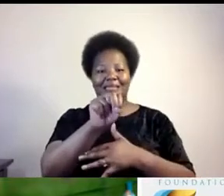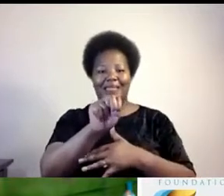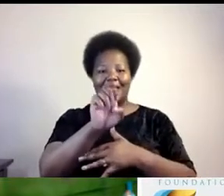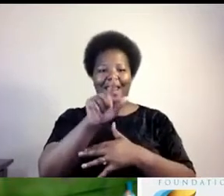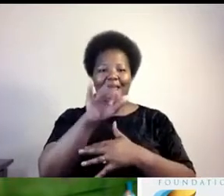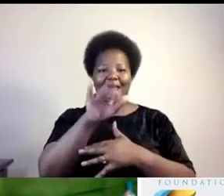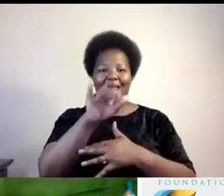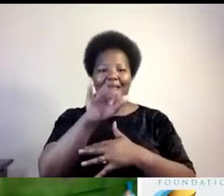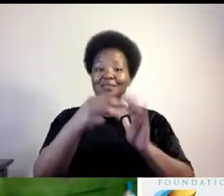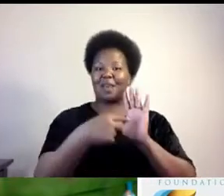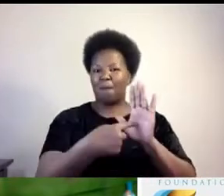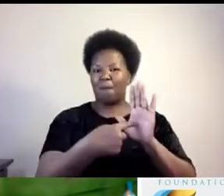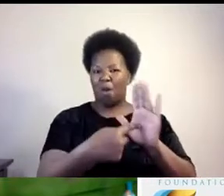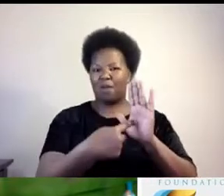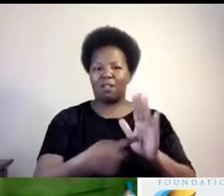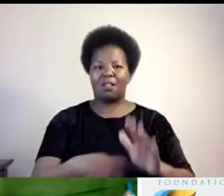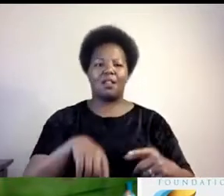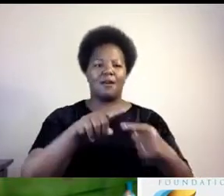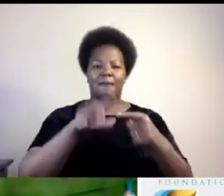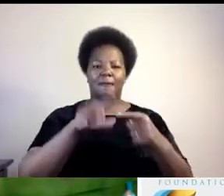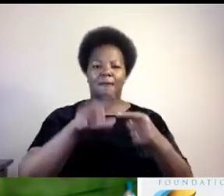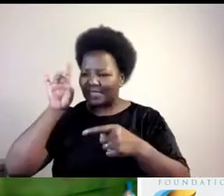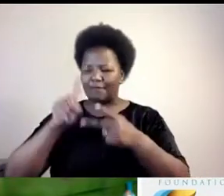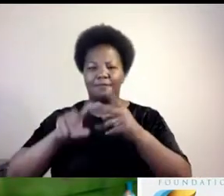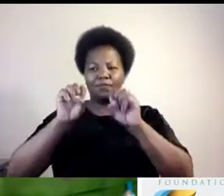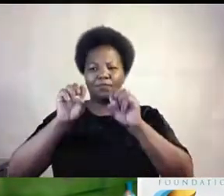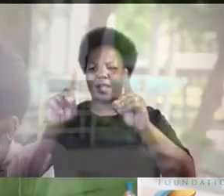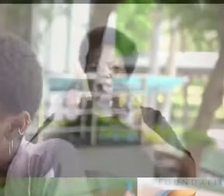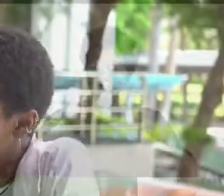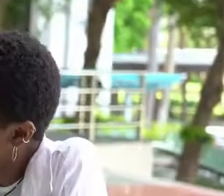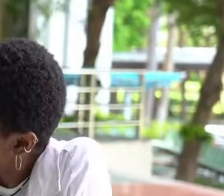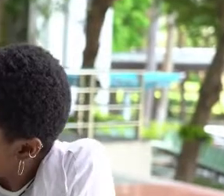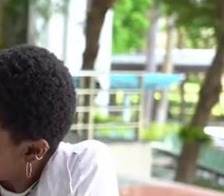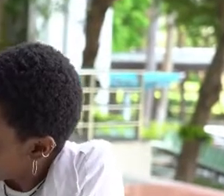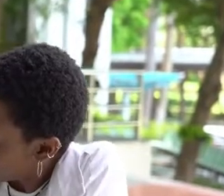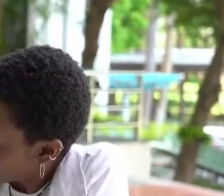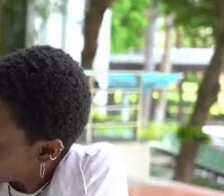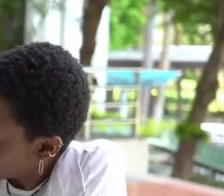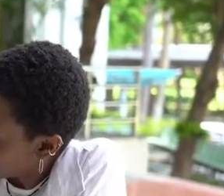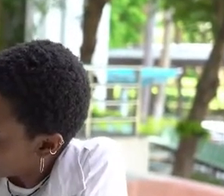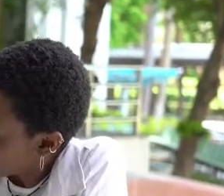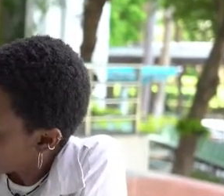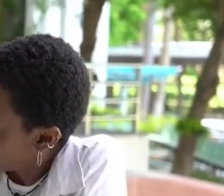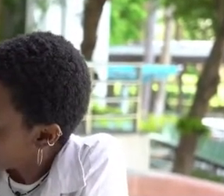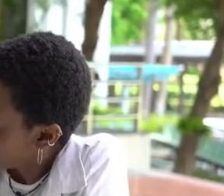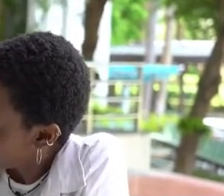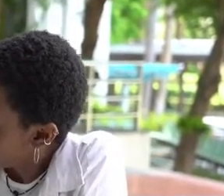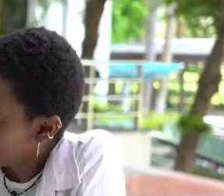discovery to education phase to practicum phase. All of these phases